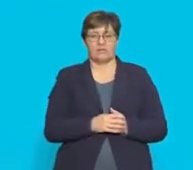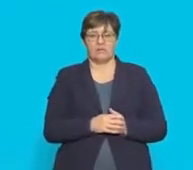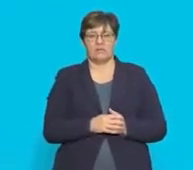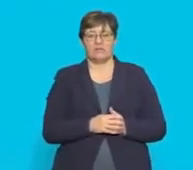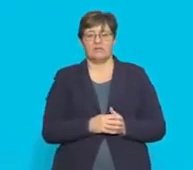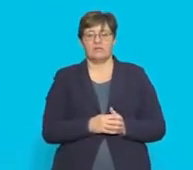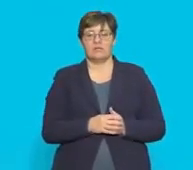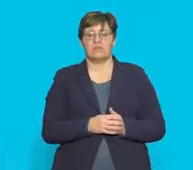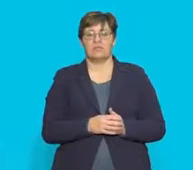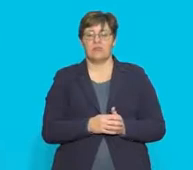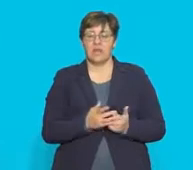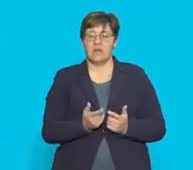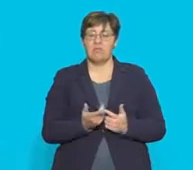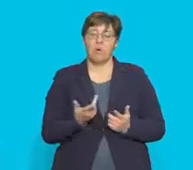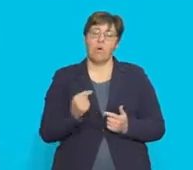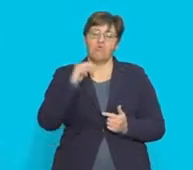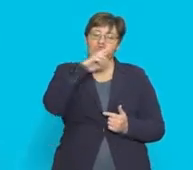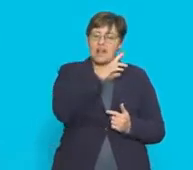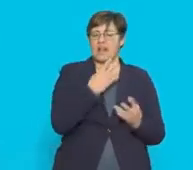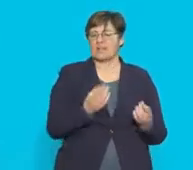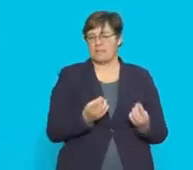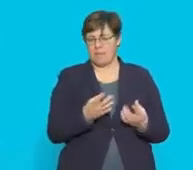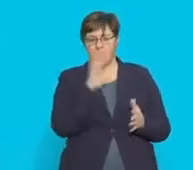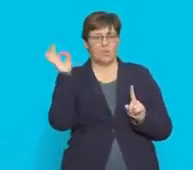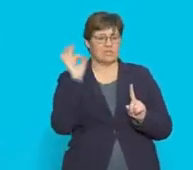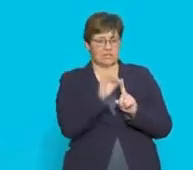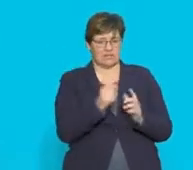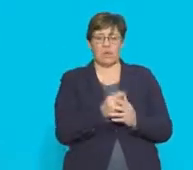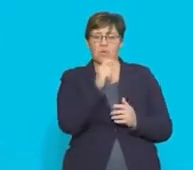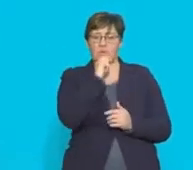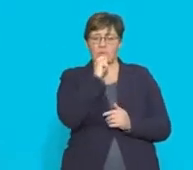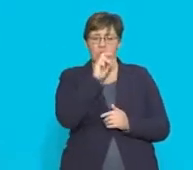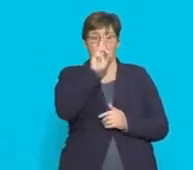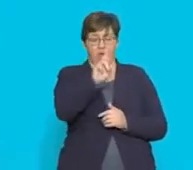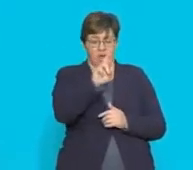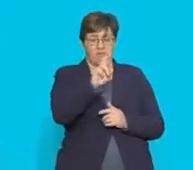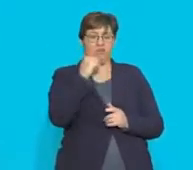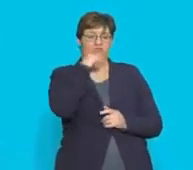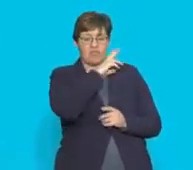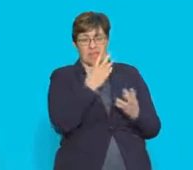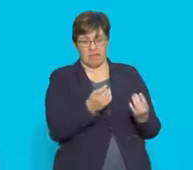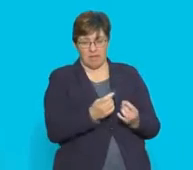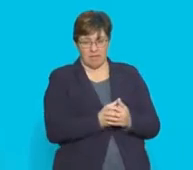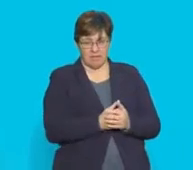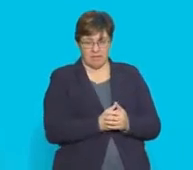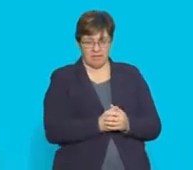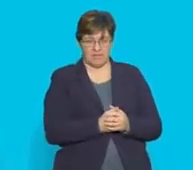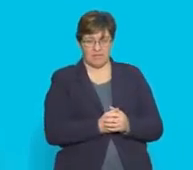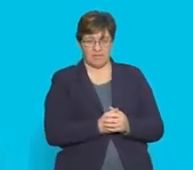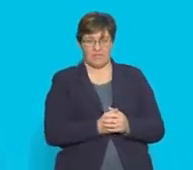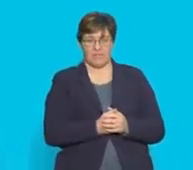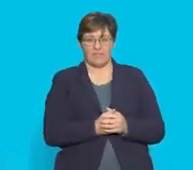what if we want to be more specific about this? We normally use the symbol R for